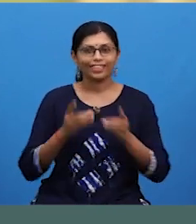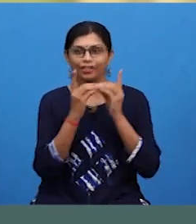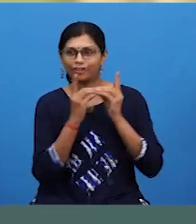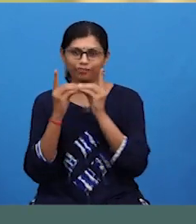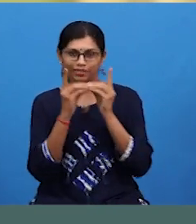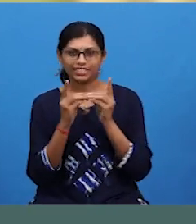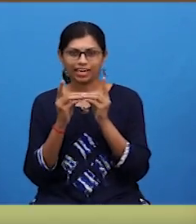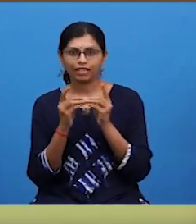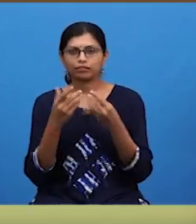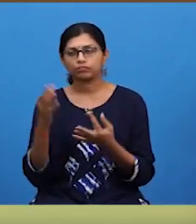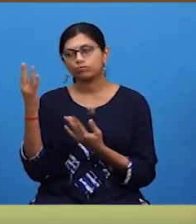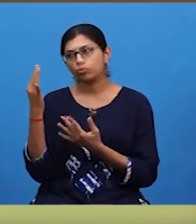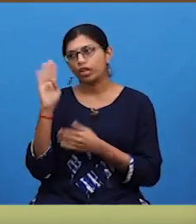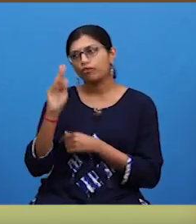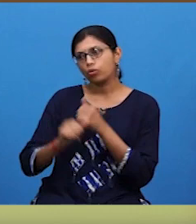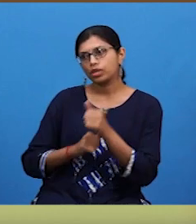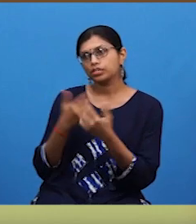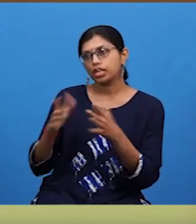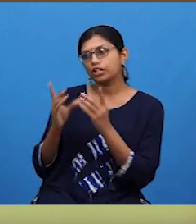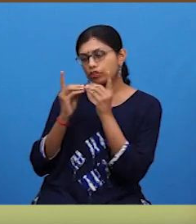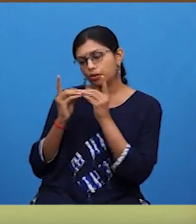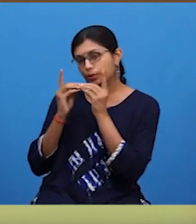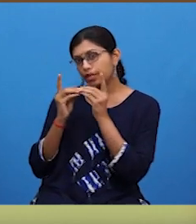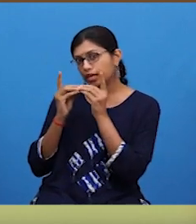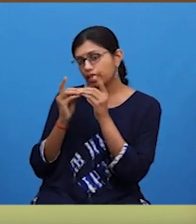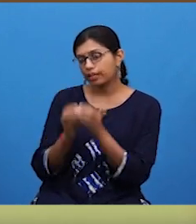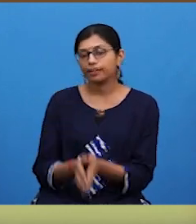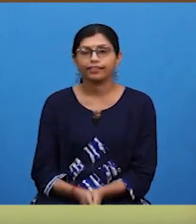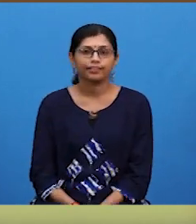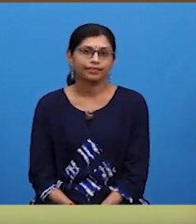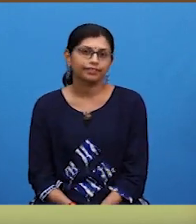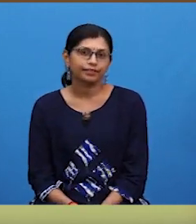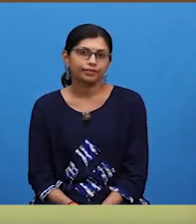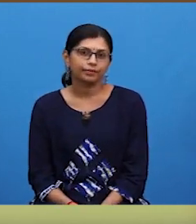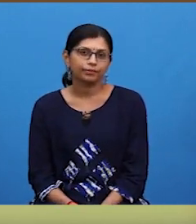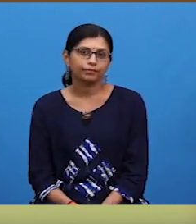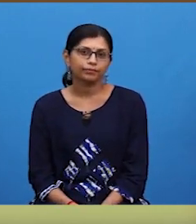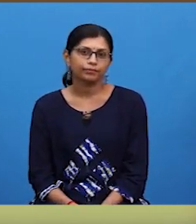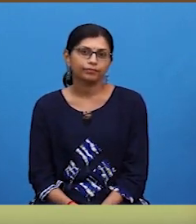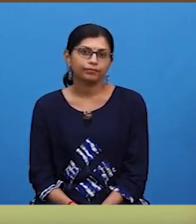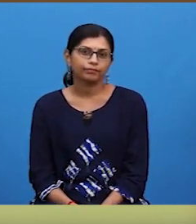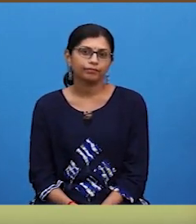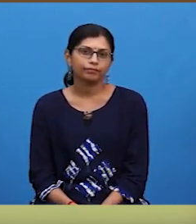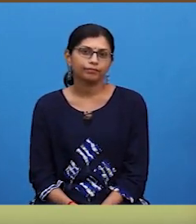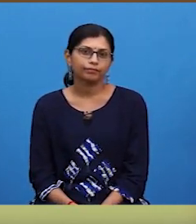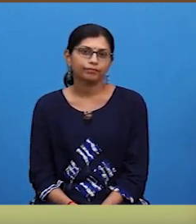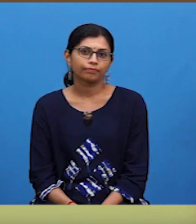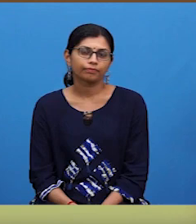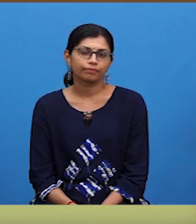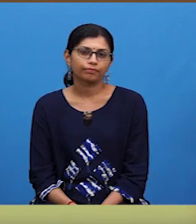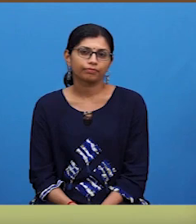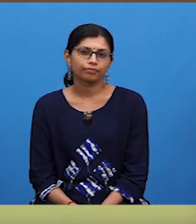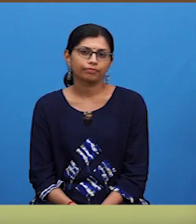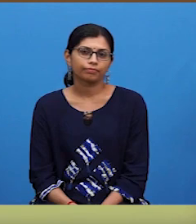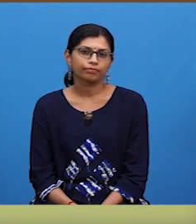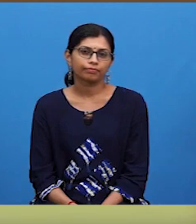Jokes aside, well, now that we've covered the number of days on each month, let's move back to